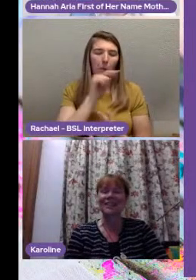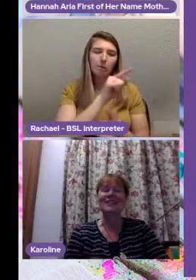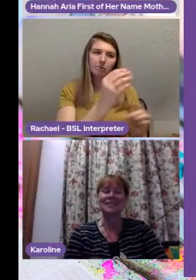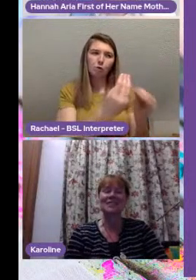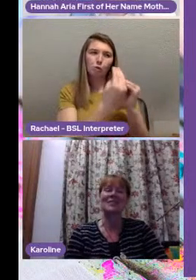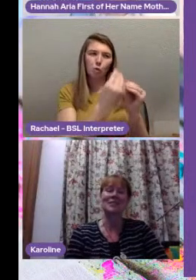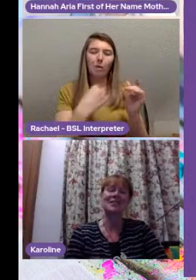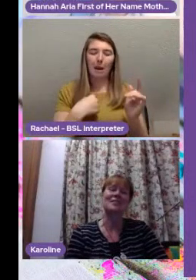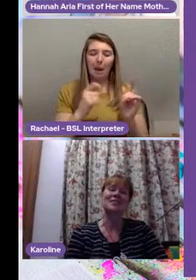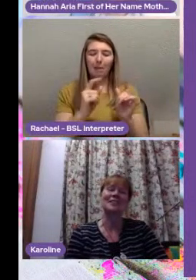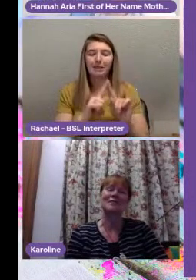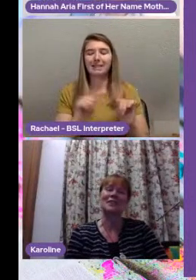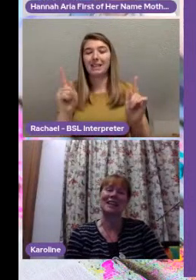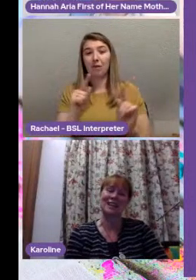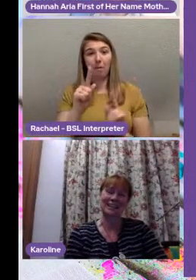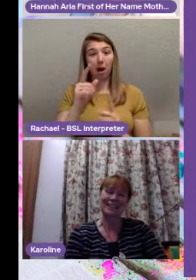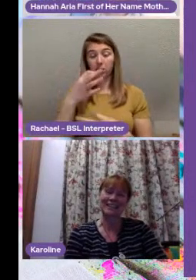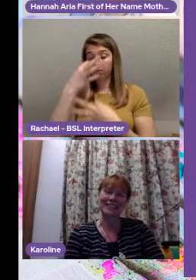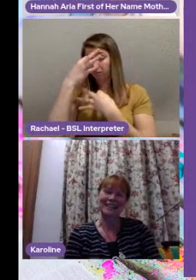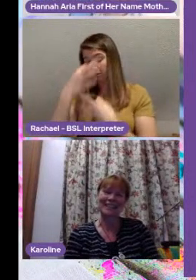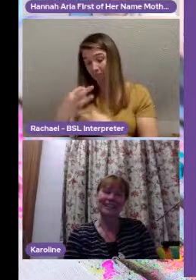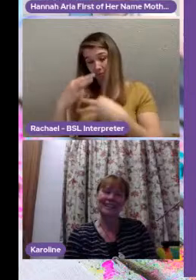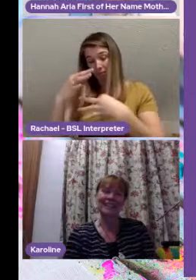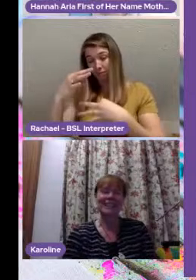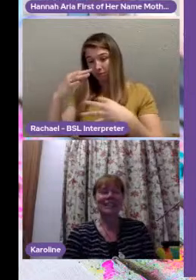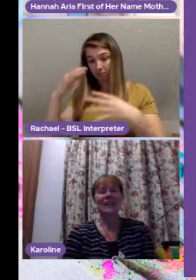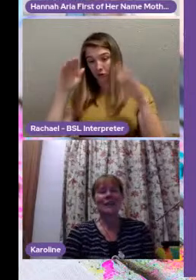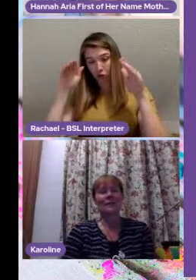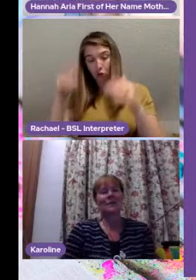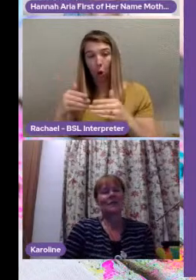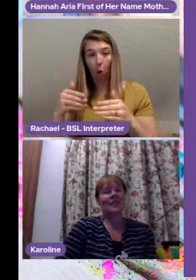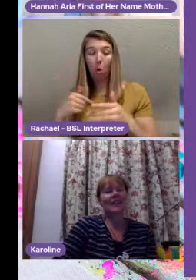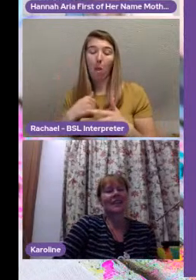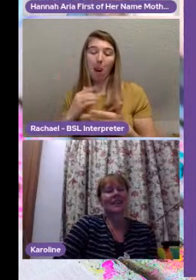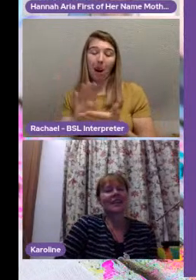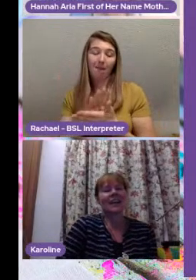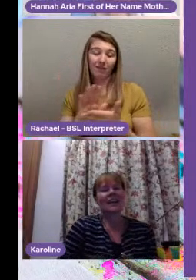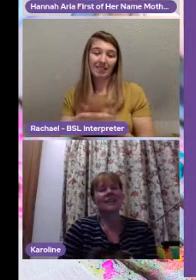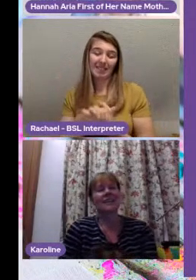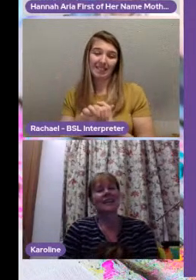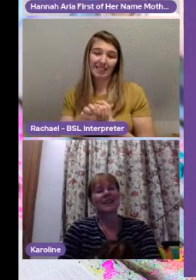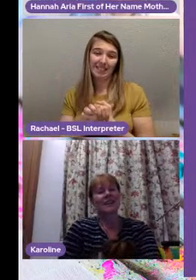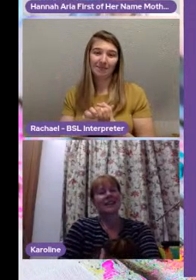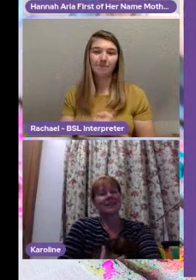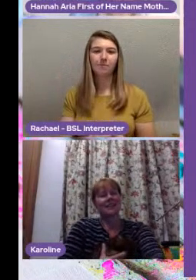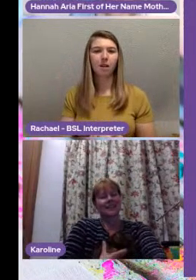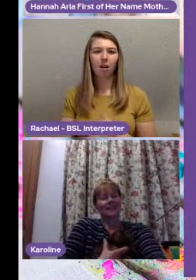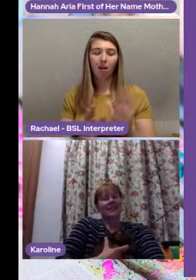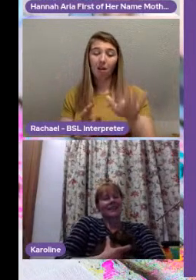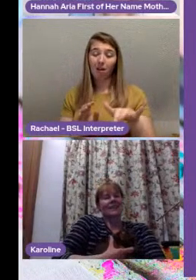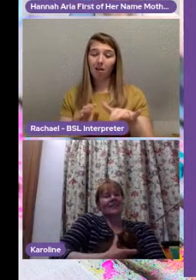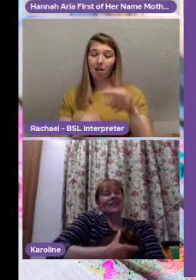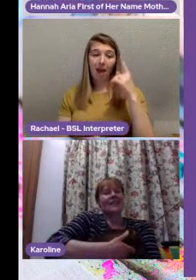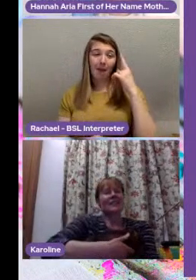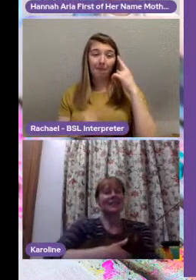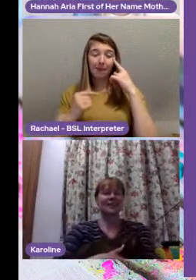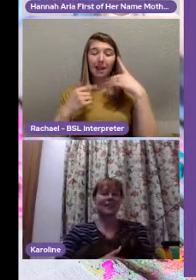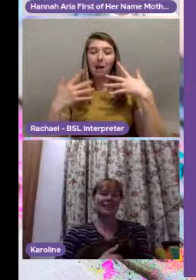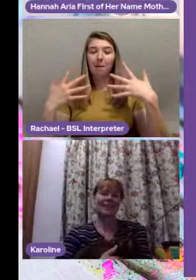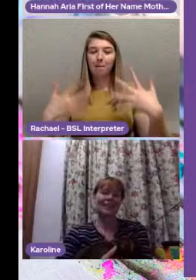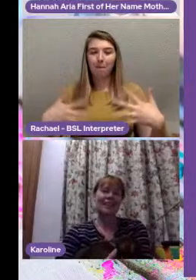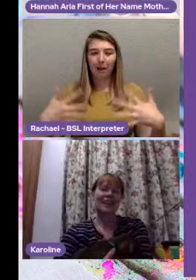but I just got in the zone and loved it. I think they're amazing. Especially, the lady one reminds me of